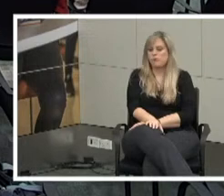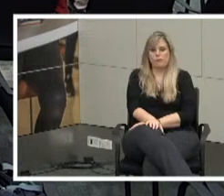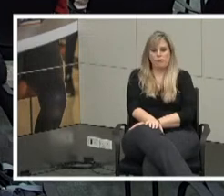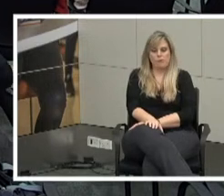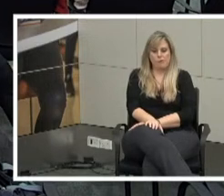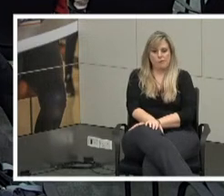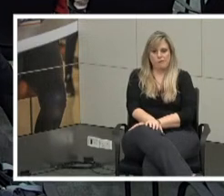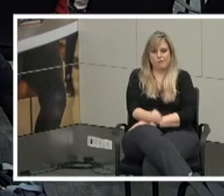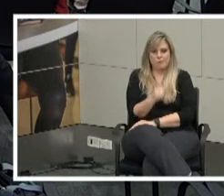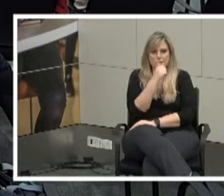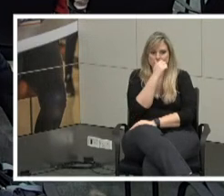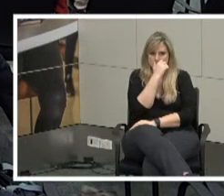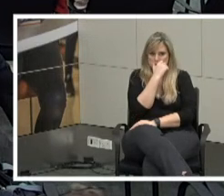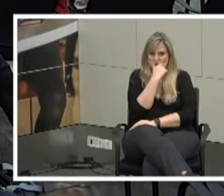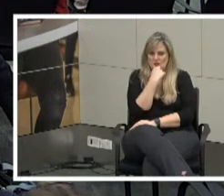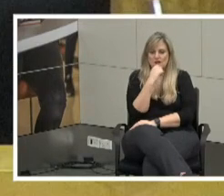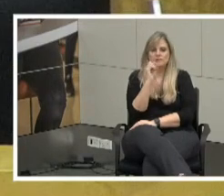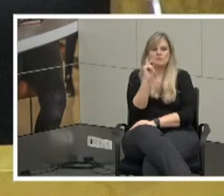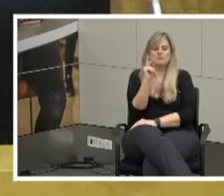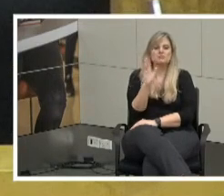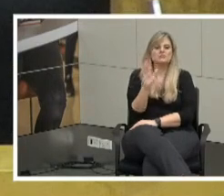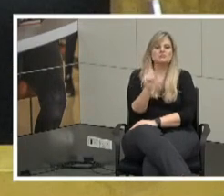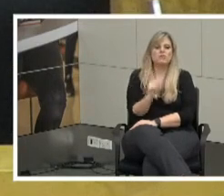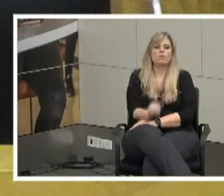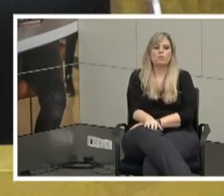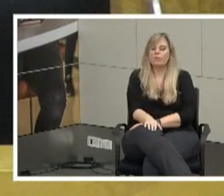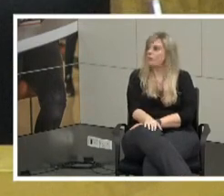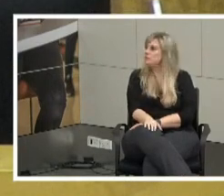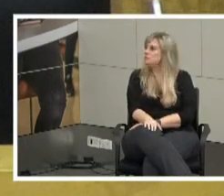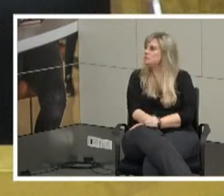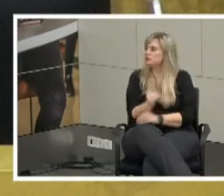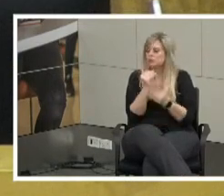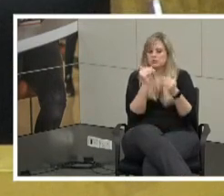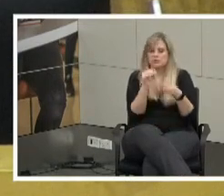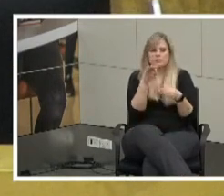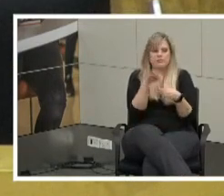else anybody else okay great let us